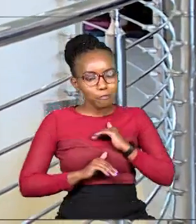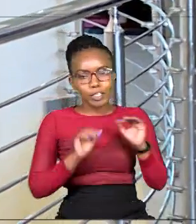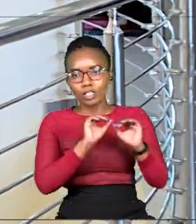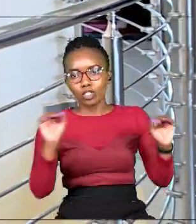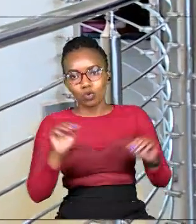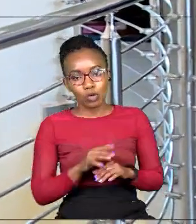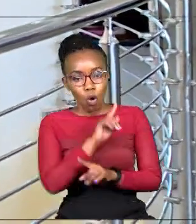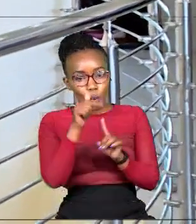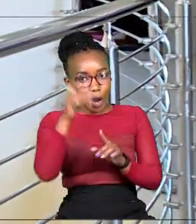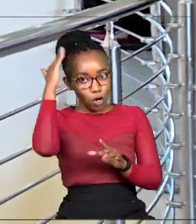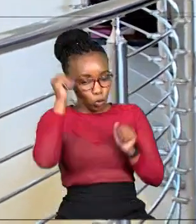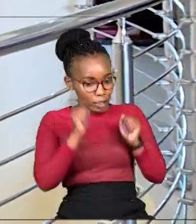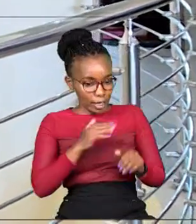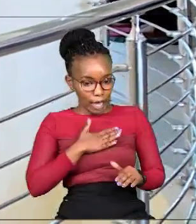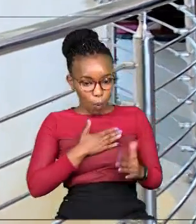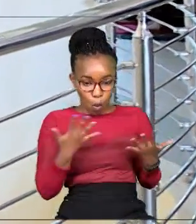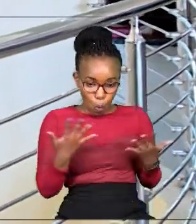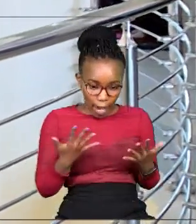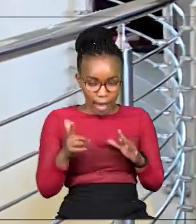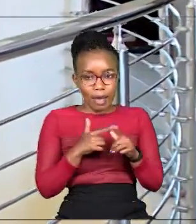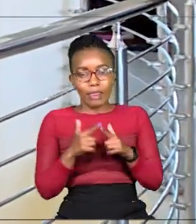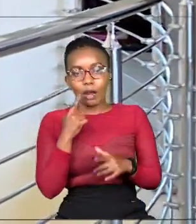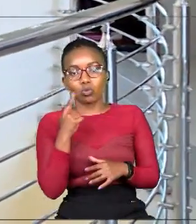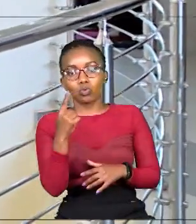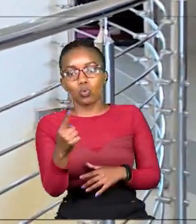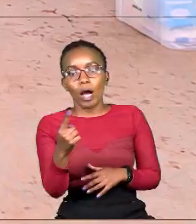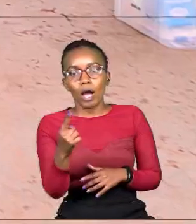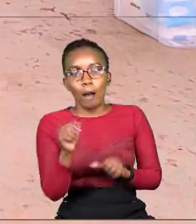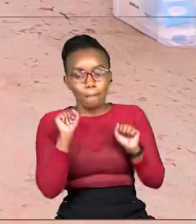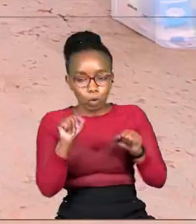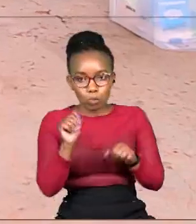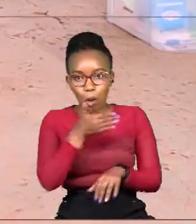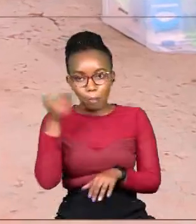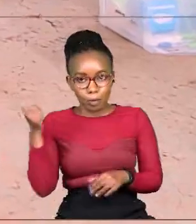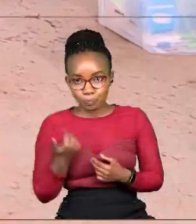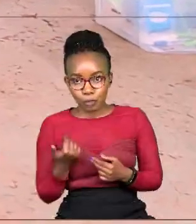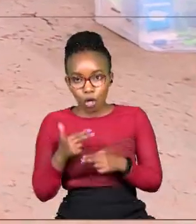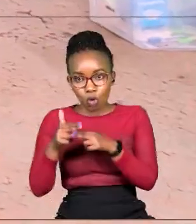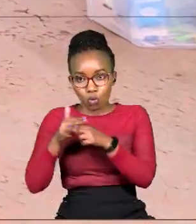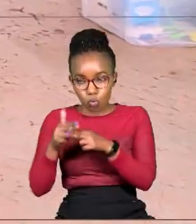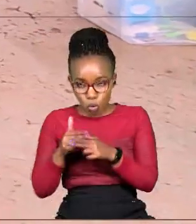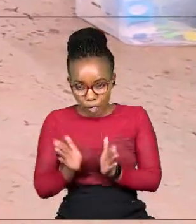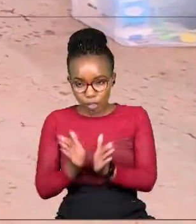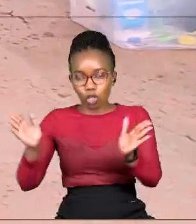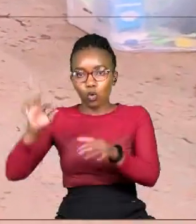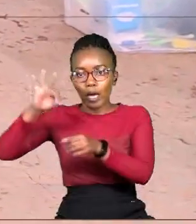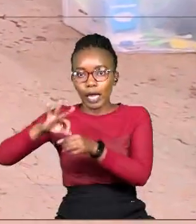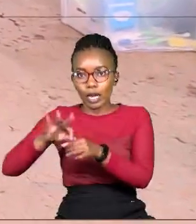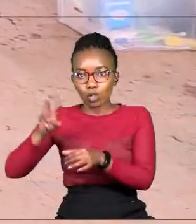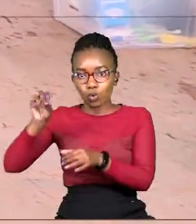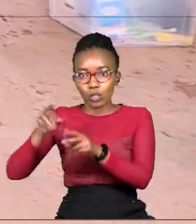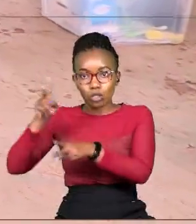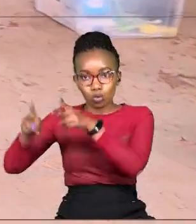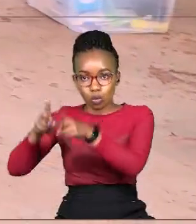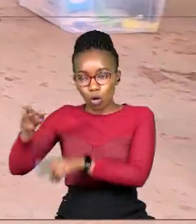realize our strength, then I'm very sure that we would do better. As we move close to next year's general elections, more women are